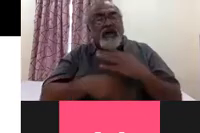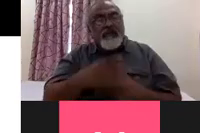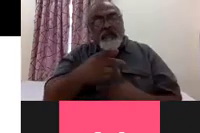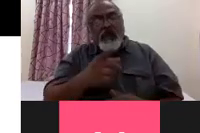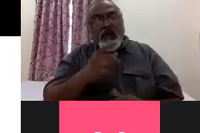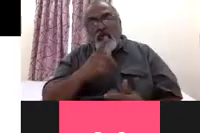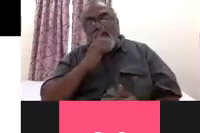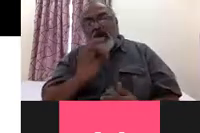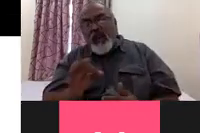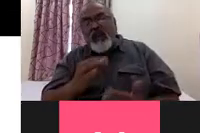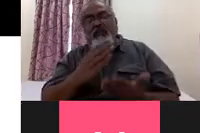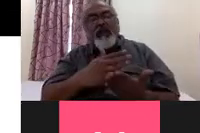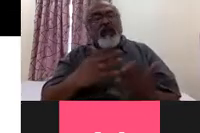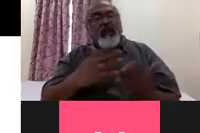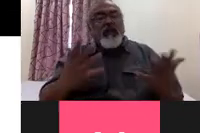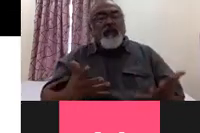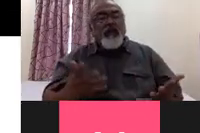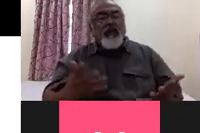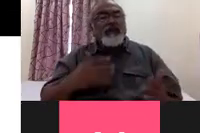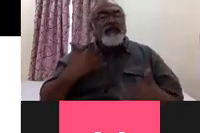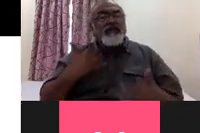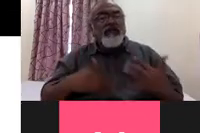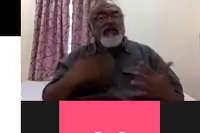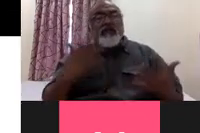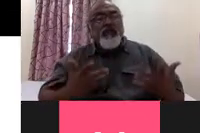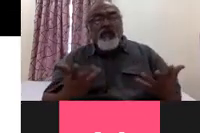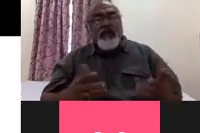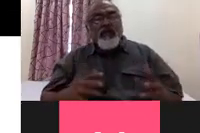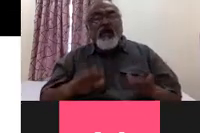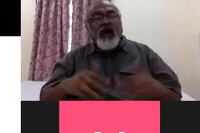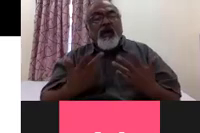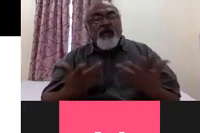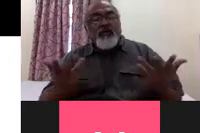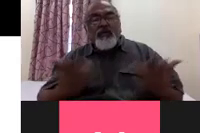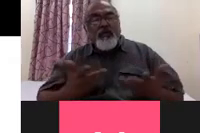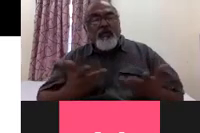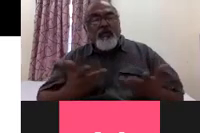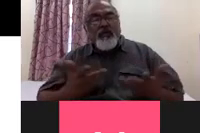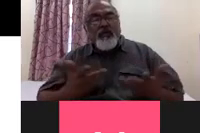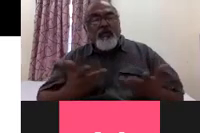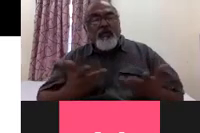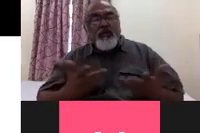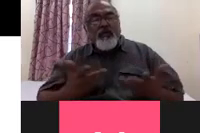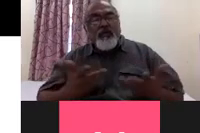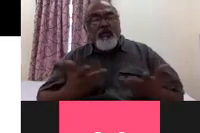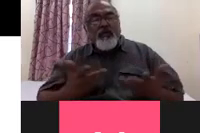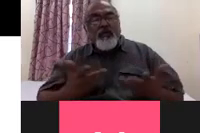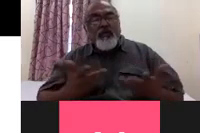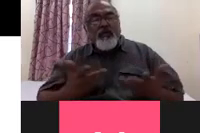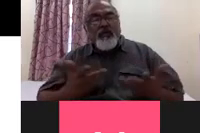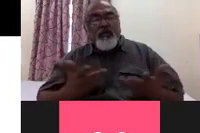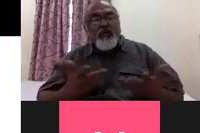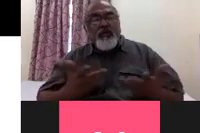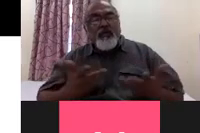barriers. And then that's how you are able to say, okay, this is the challenge. That's how you develop better empathy and